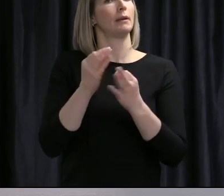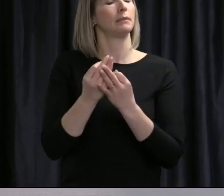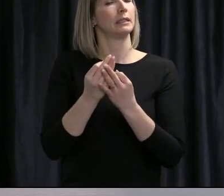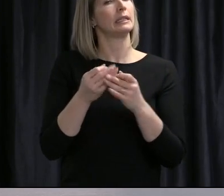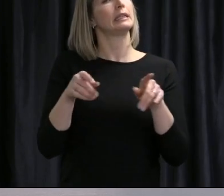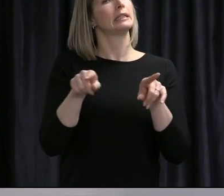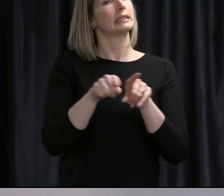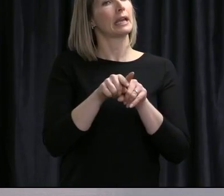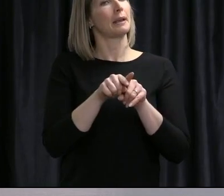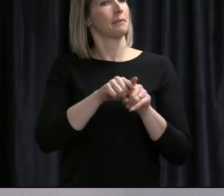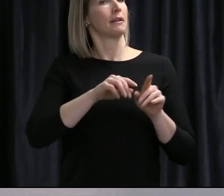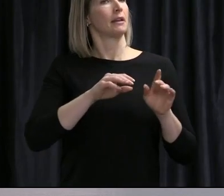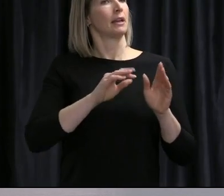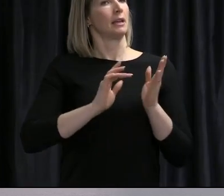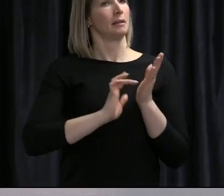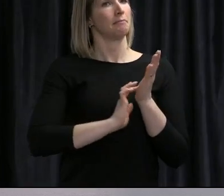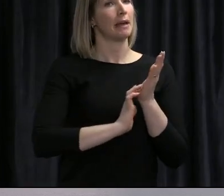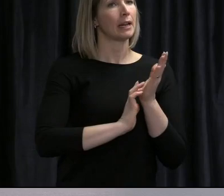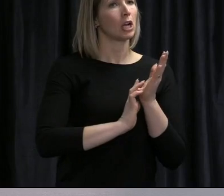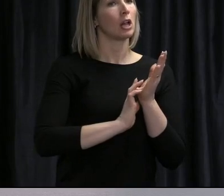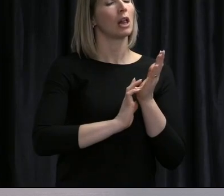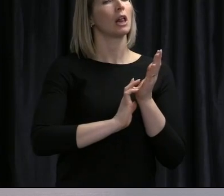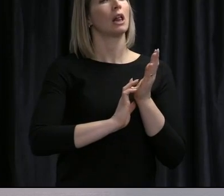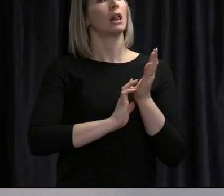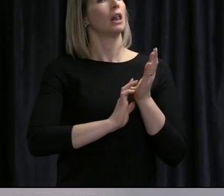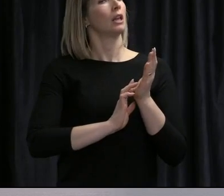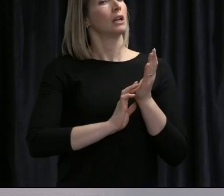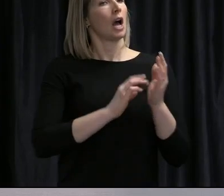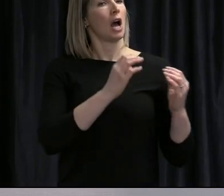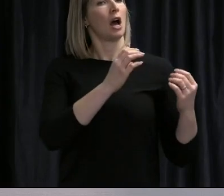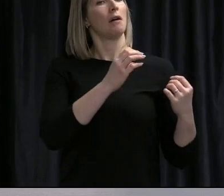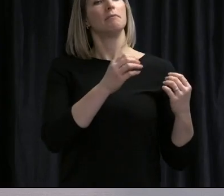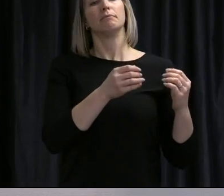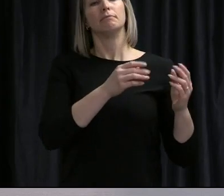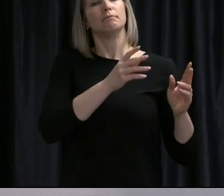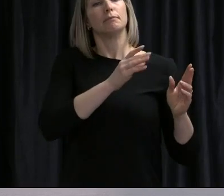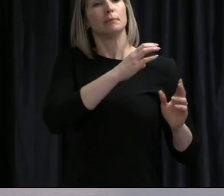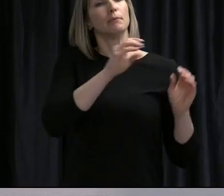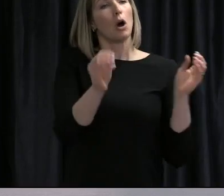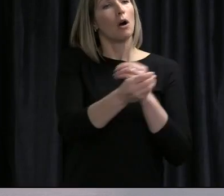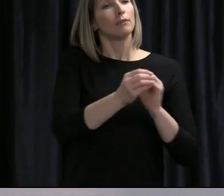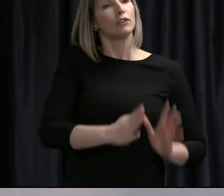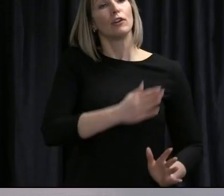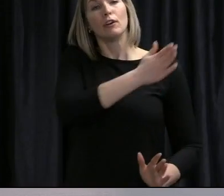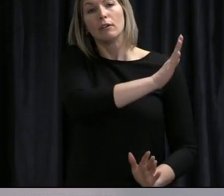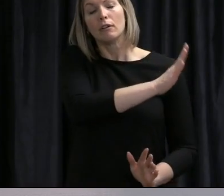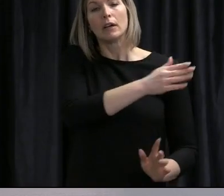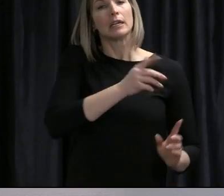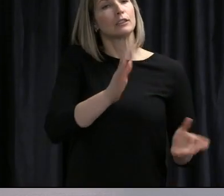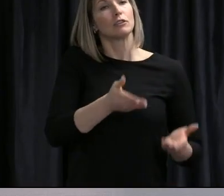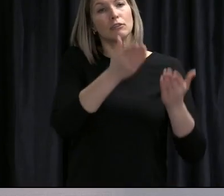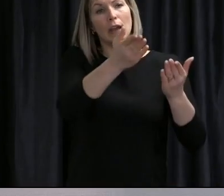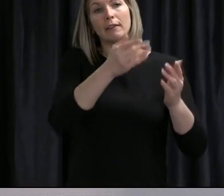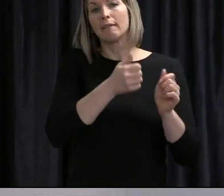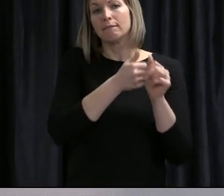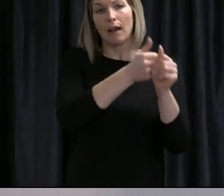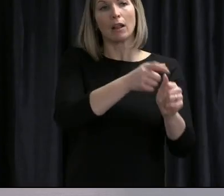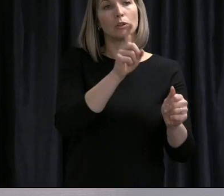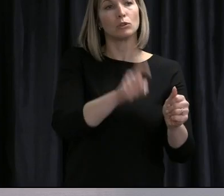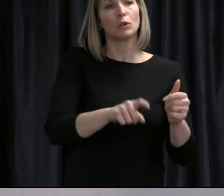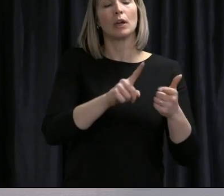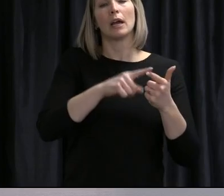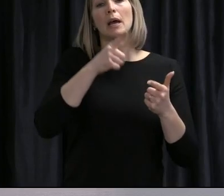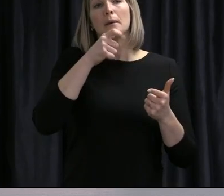that will put out into our communities, and we expect people to do so in a responsible manner. And we've seen, as I said, private